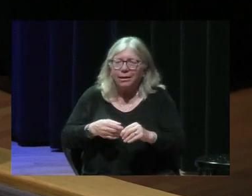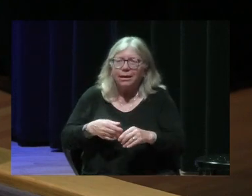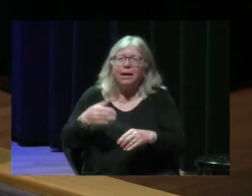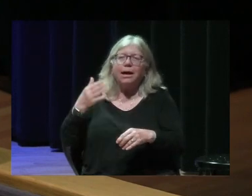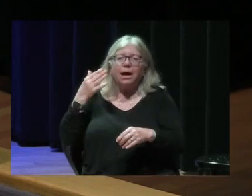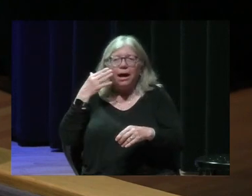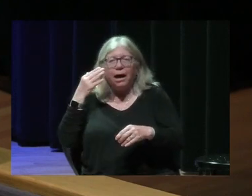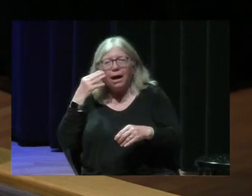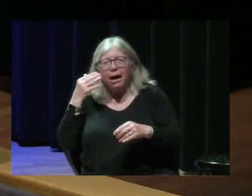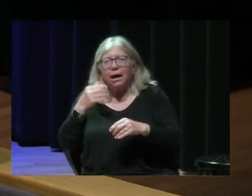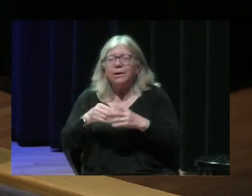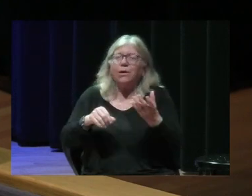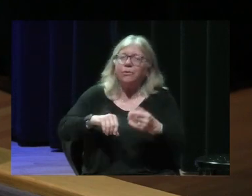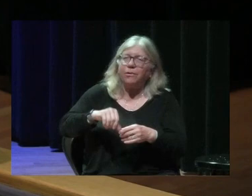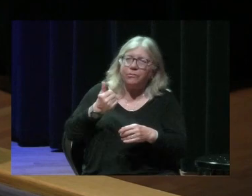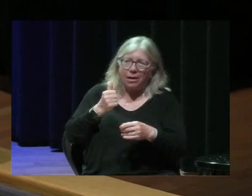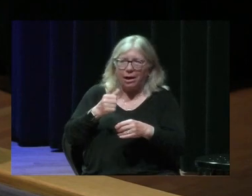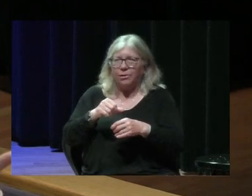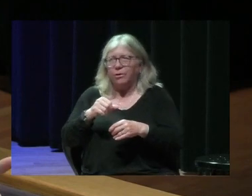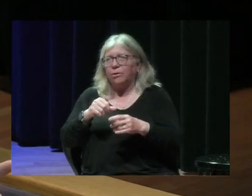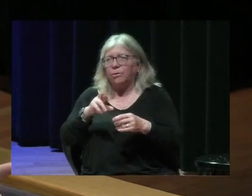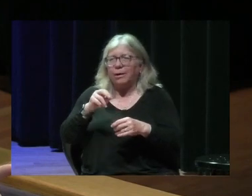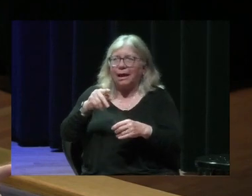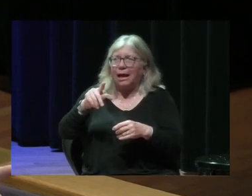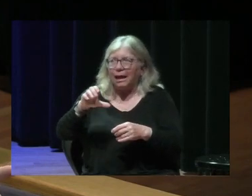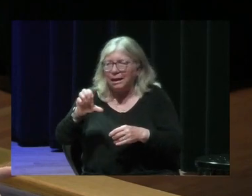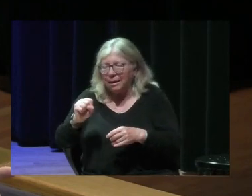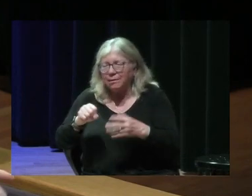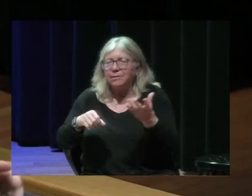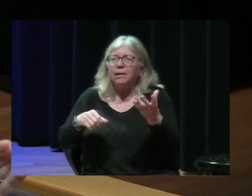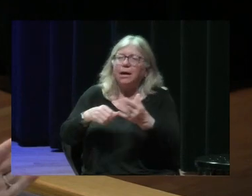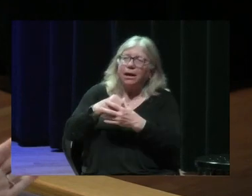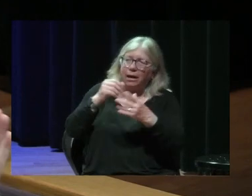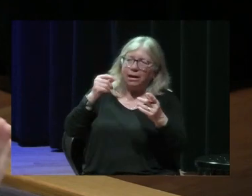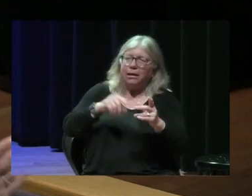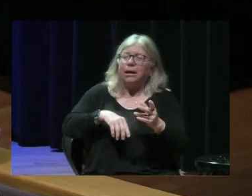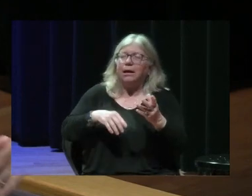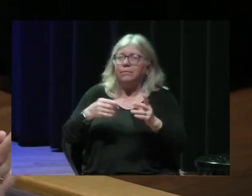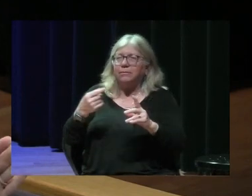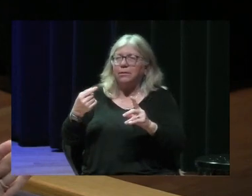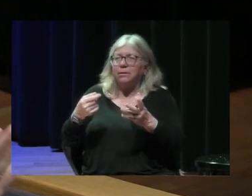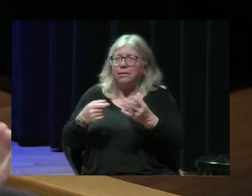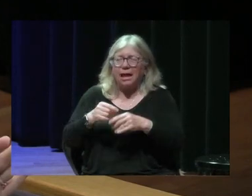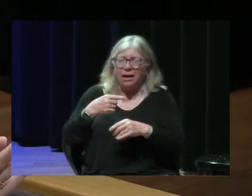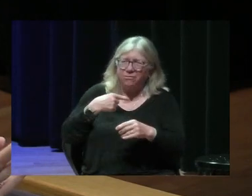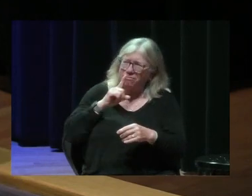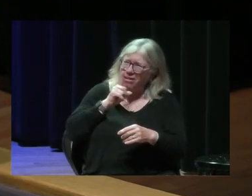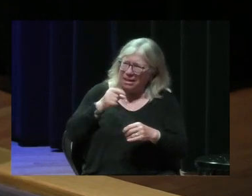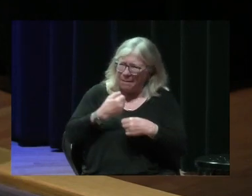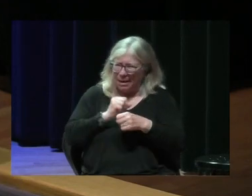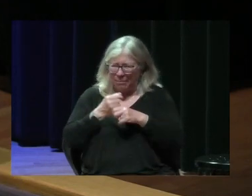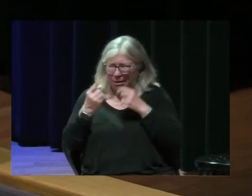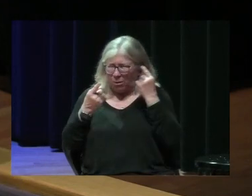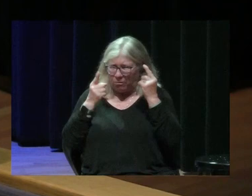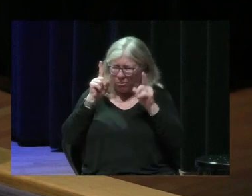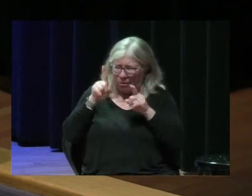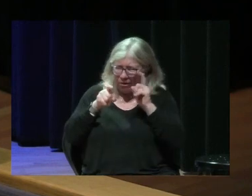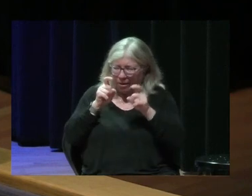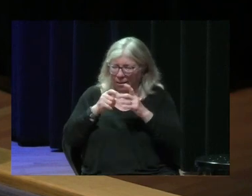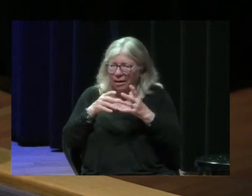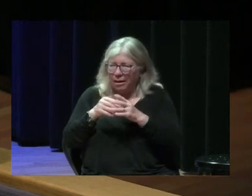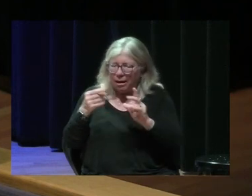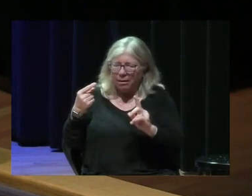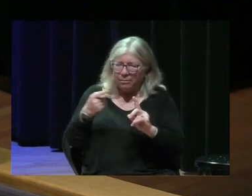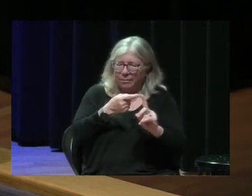fundamental realities. Of course, I believe that to be true, although I am reading this book about quantum gravity and it's really making me question a lot of things. I'm in a book club with a